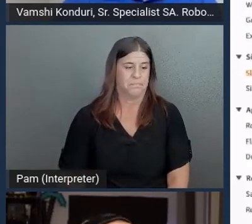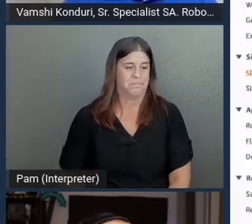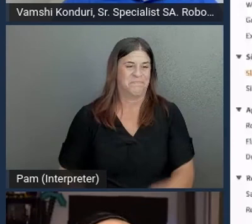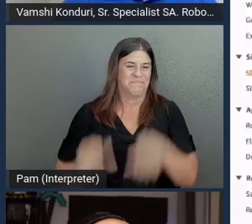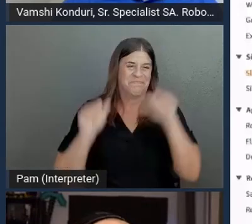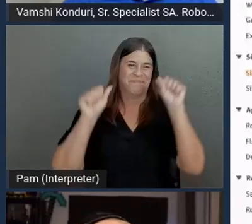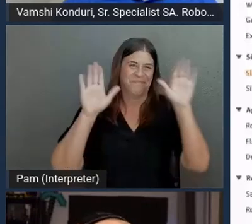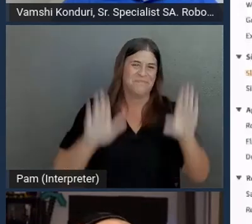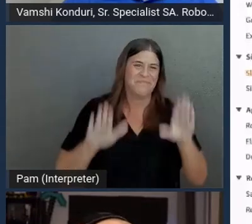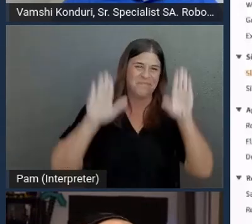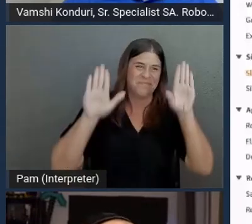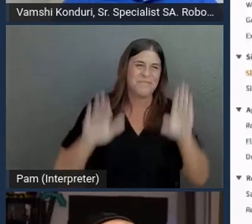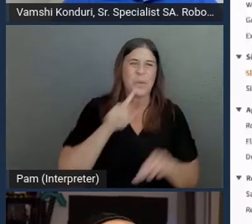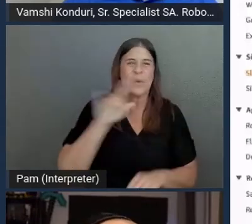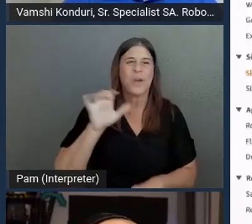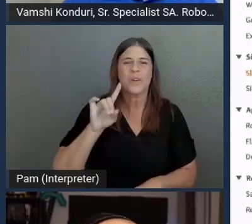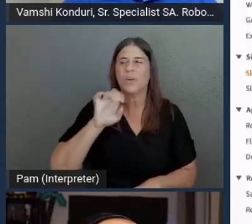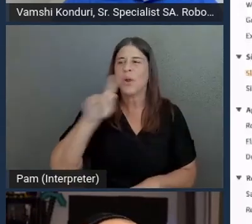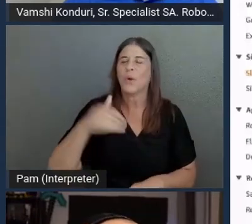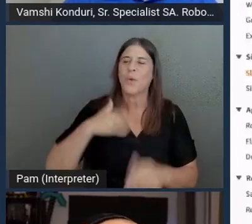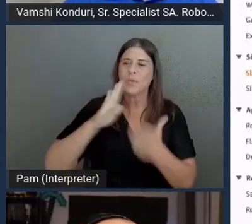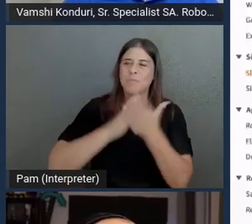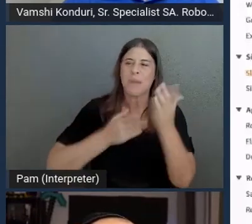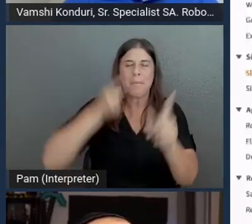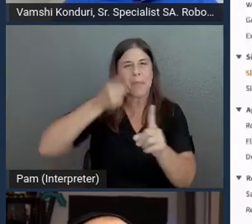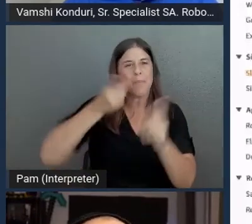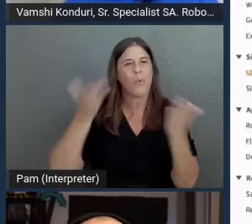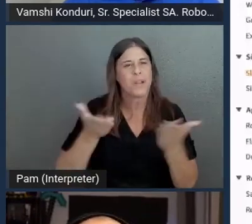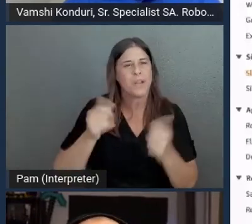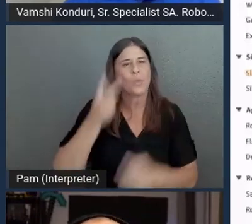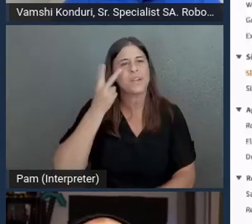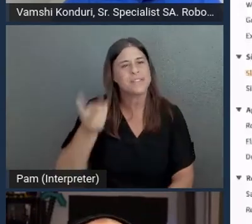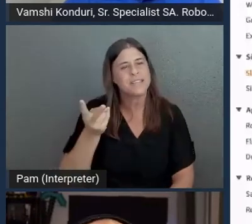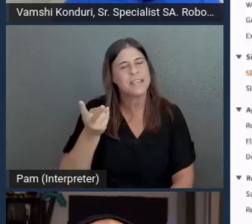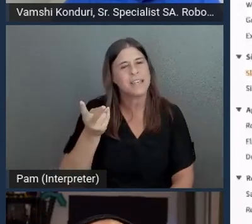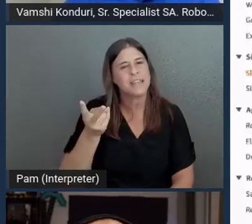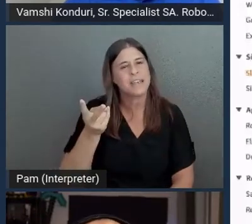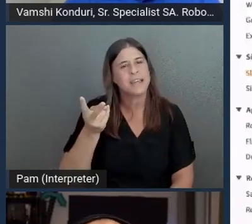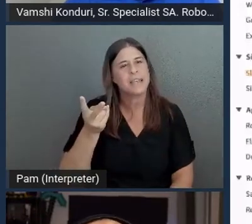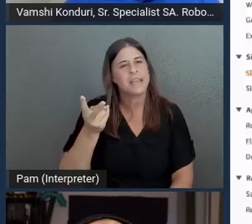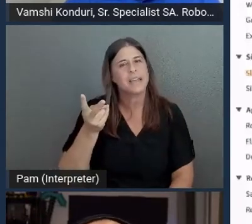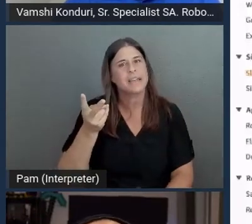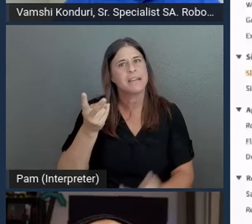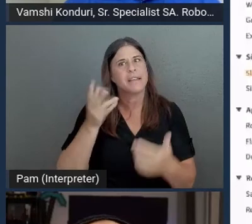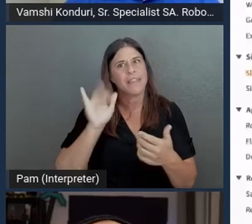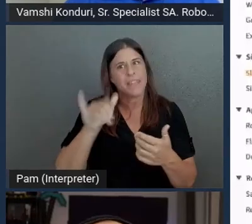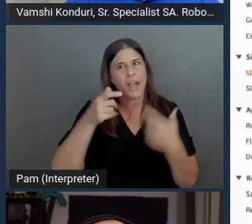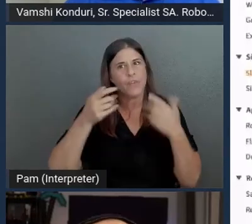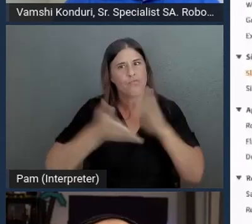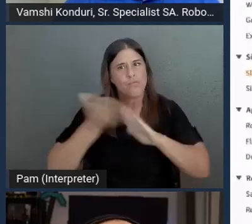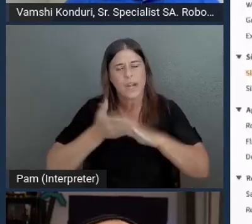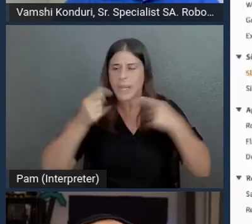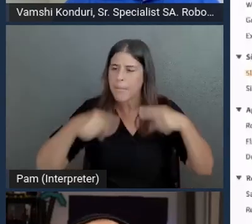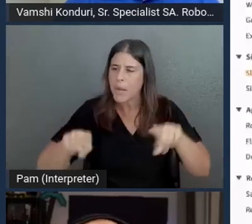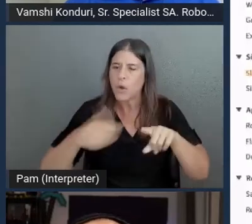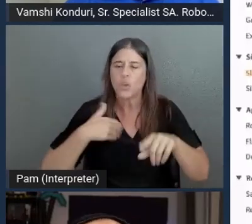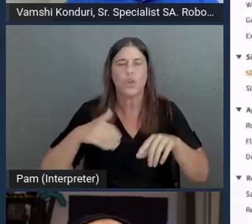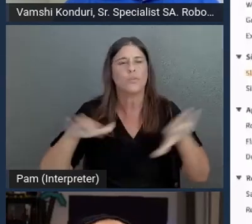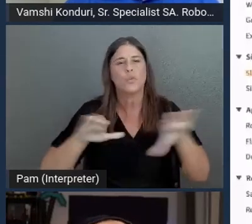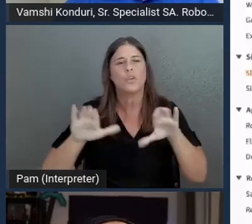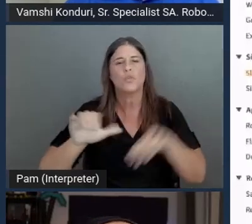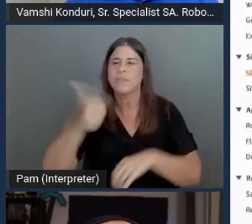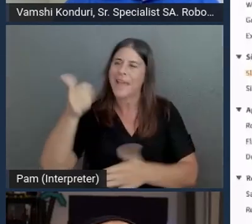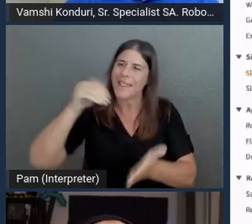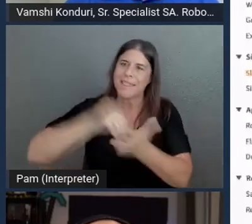Awesome. Yeah, because that was like my main point here. We see a point of running this in parallel because you can run 10,000 parallel